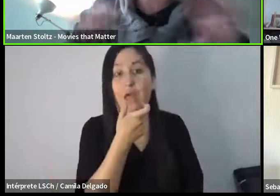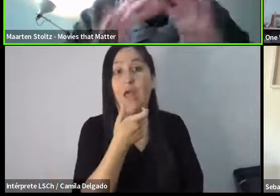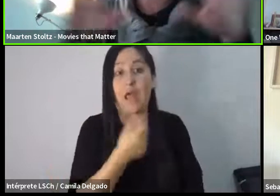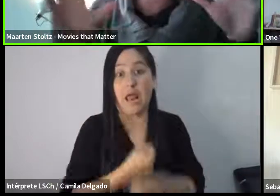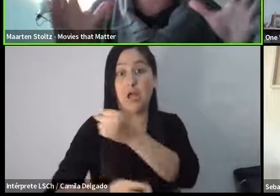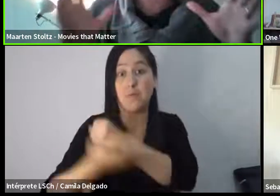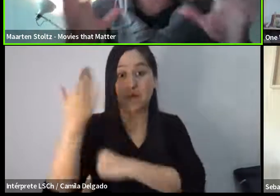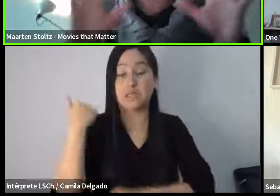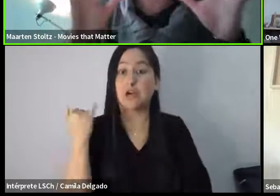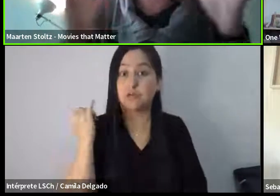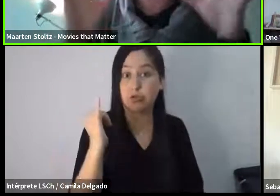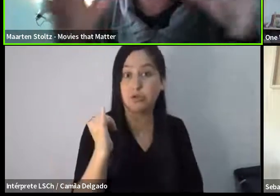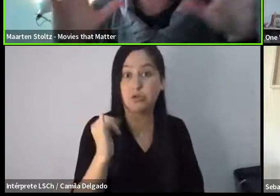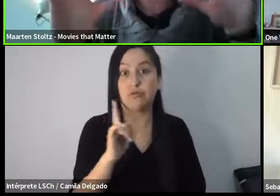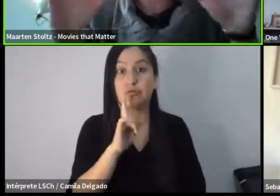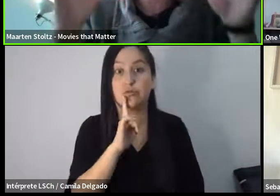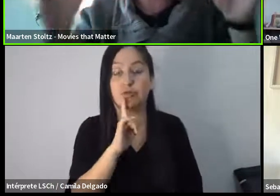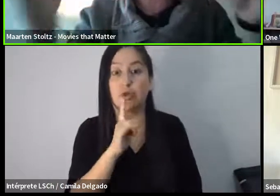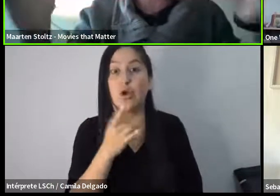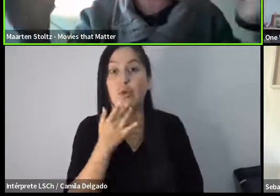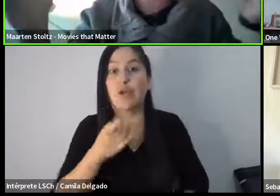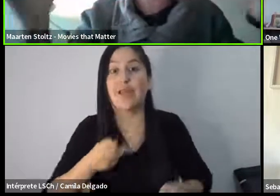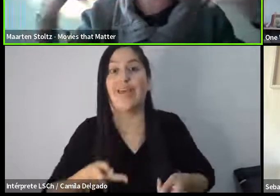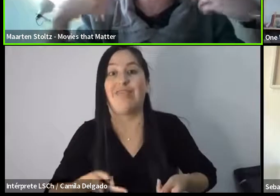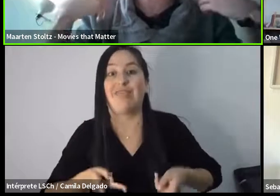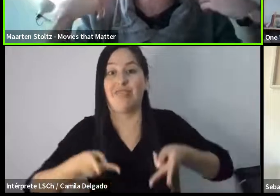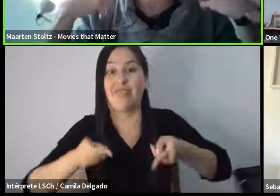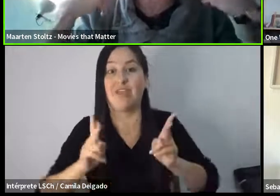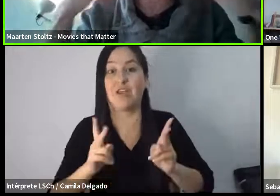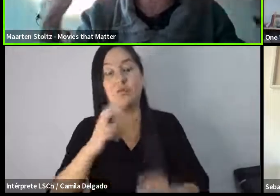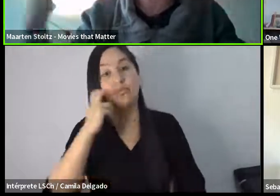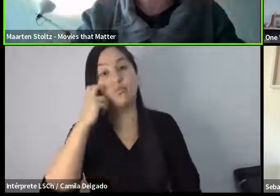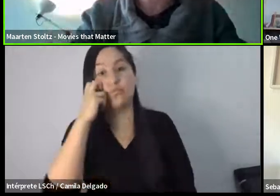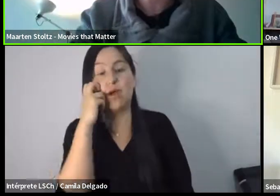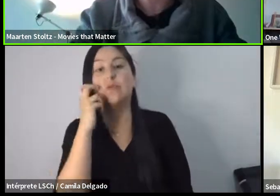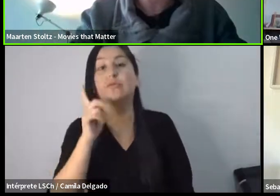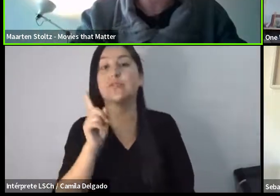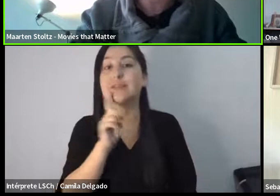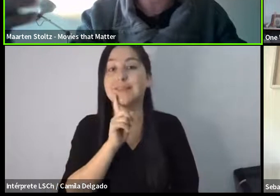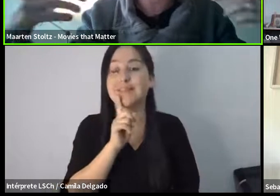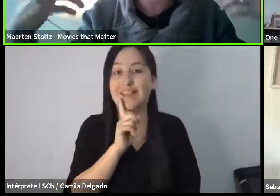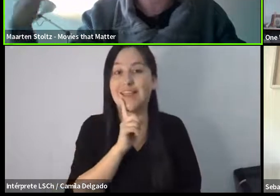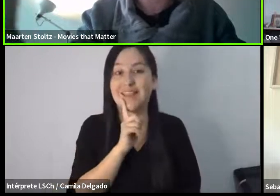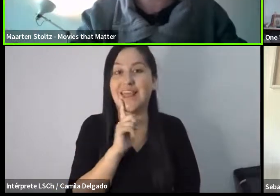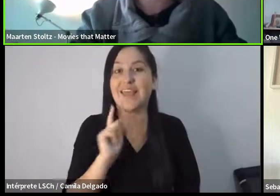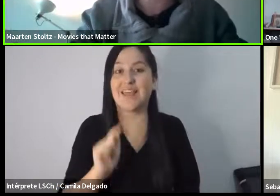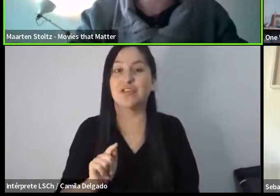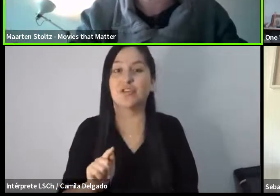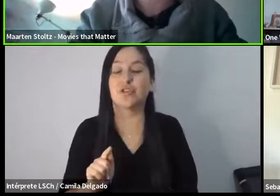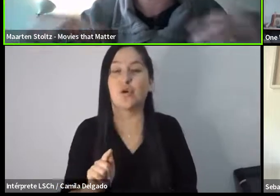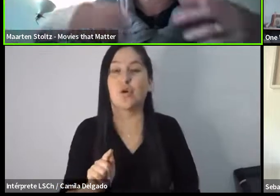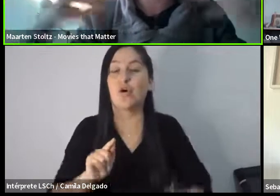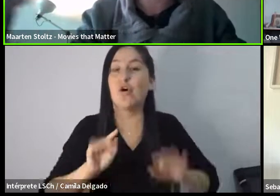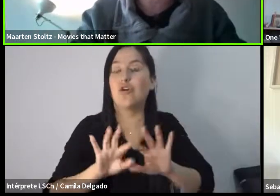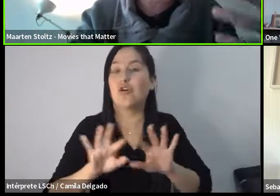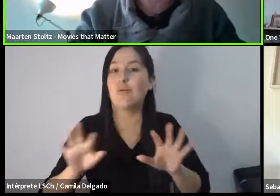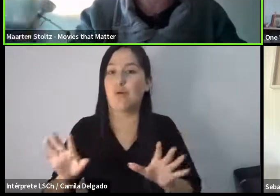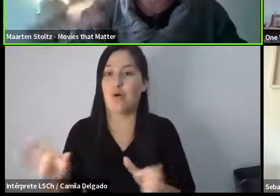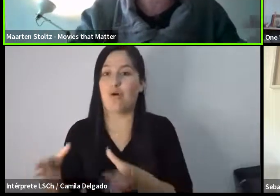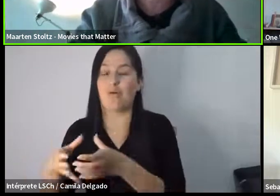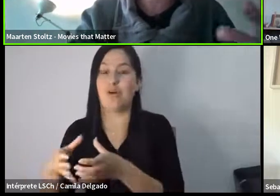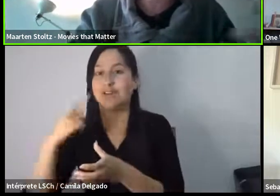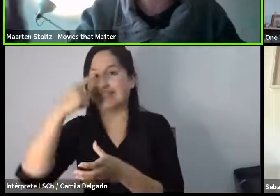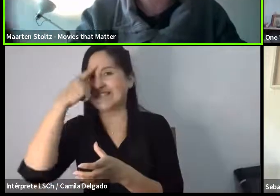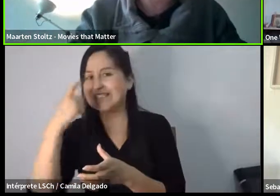human rights has this very serious stamp, but it's basically, it's about social issues. It's about climate change. It's about things